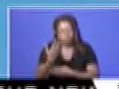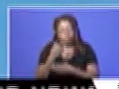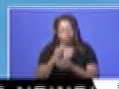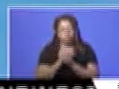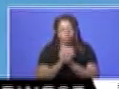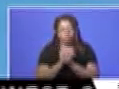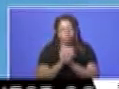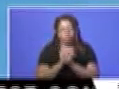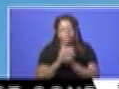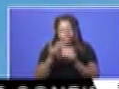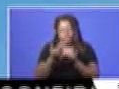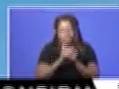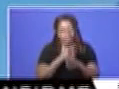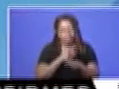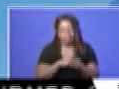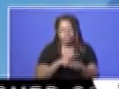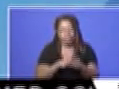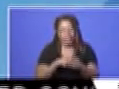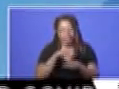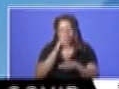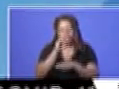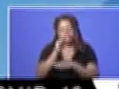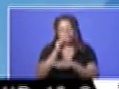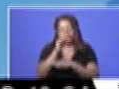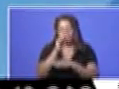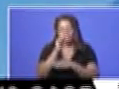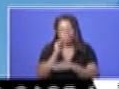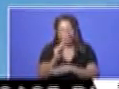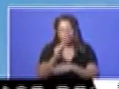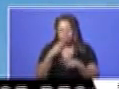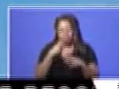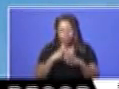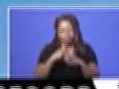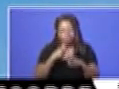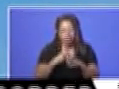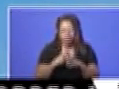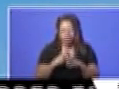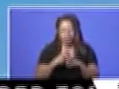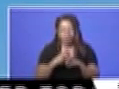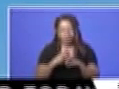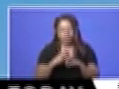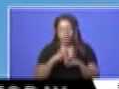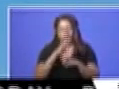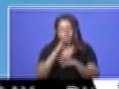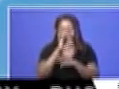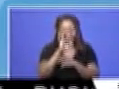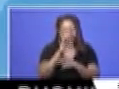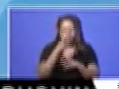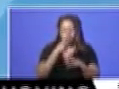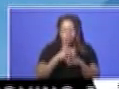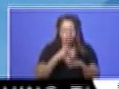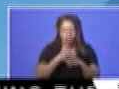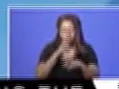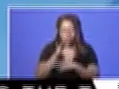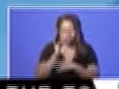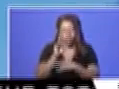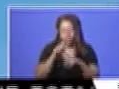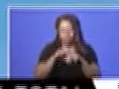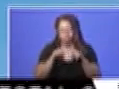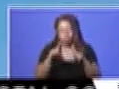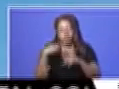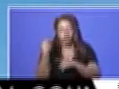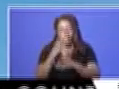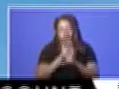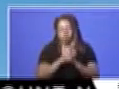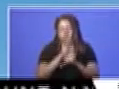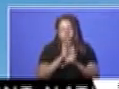And sometimes data was difficult, just funds was difficult to find. But our